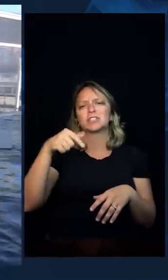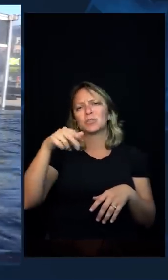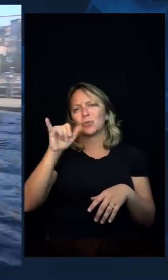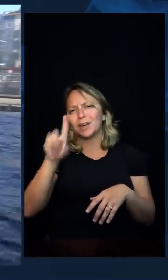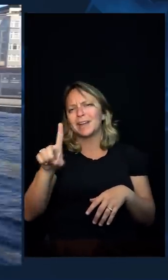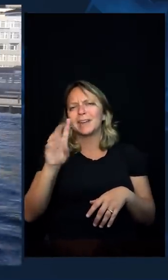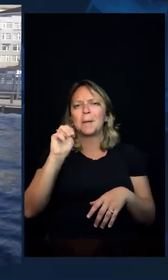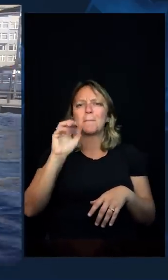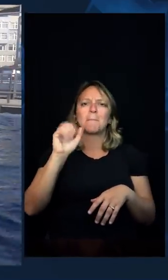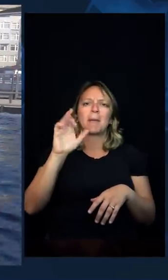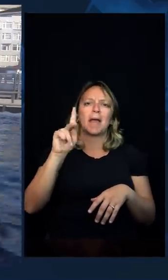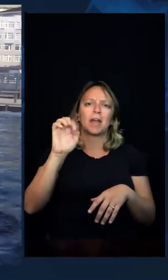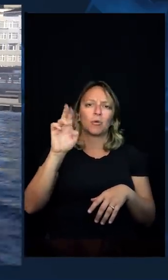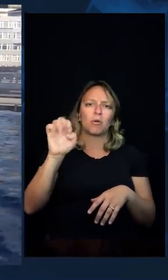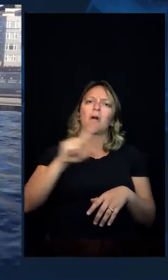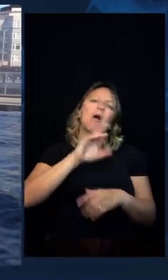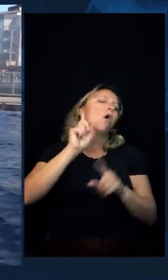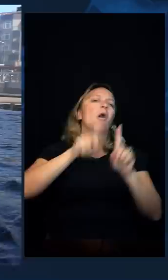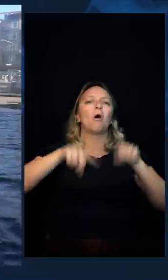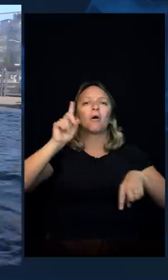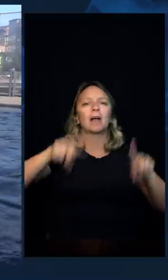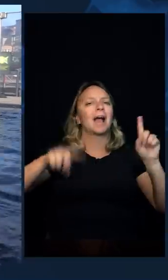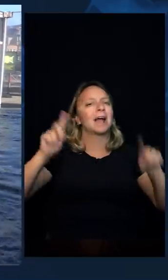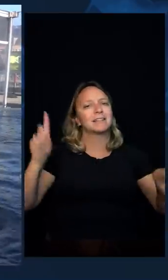all kinds of yummy fish goodies.